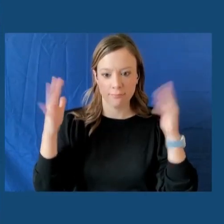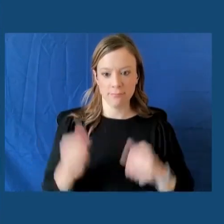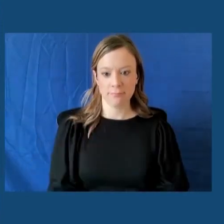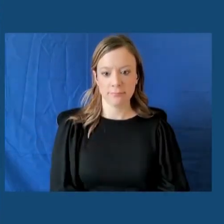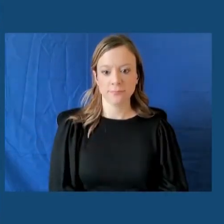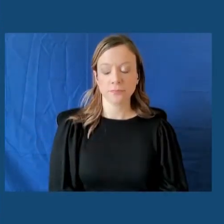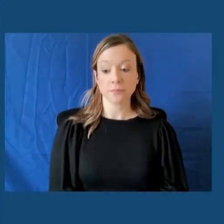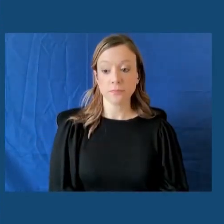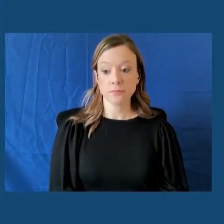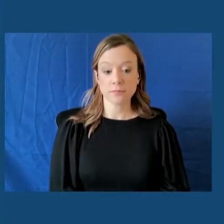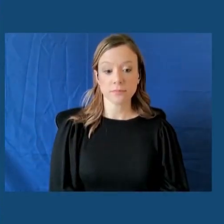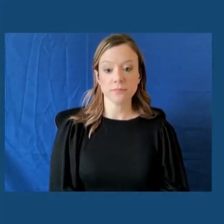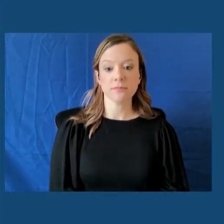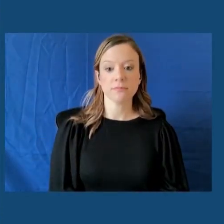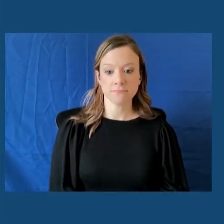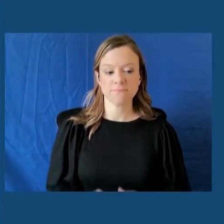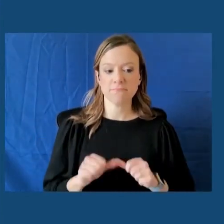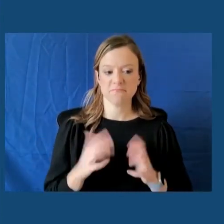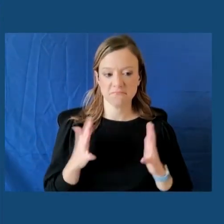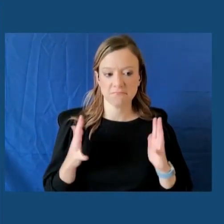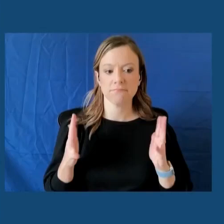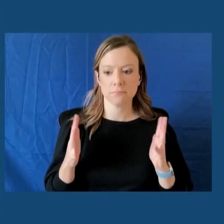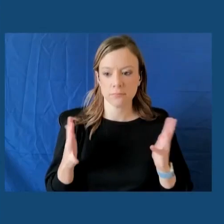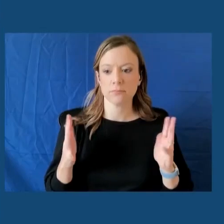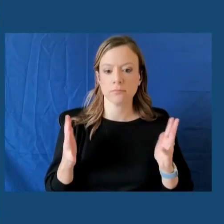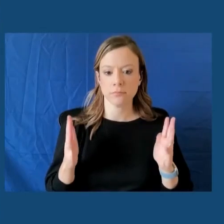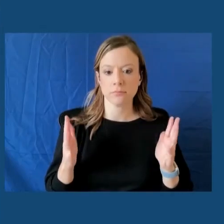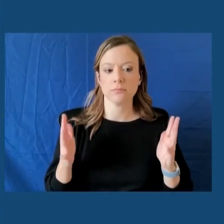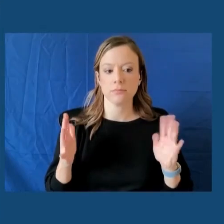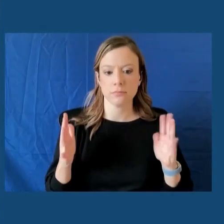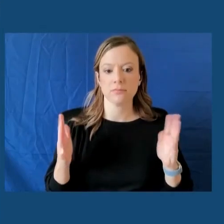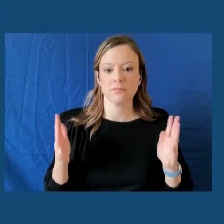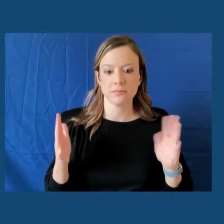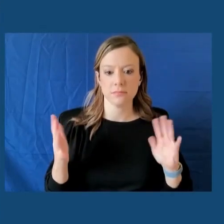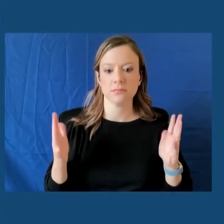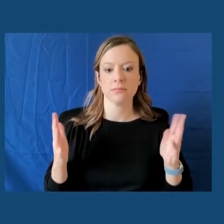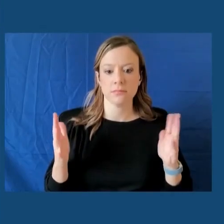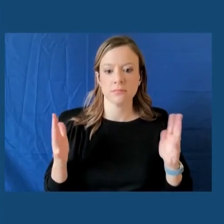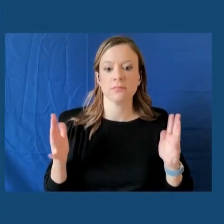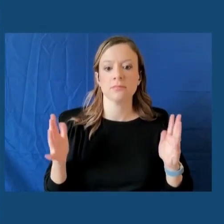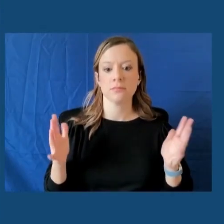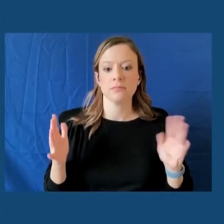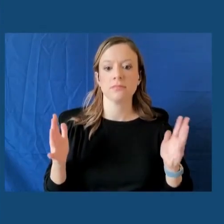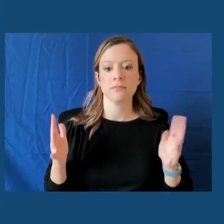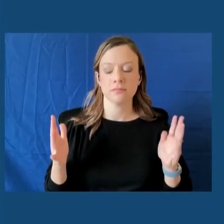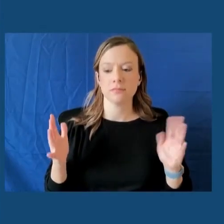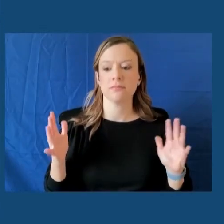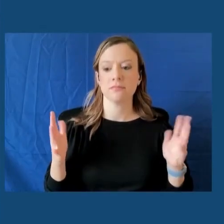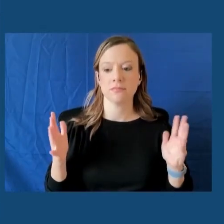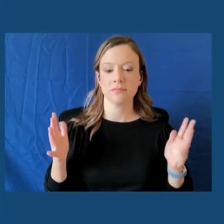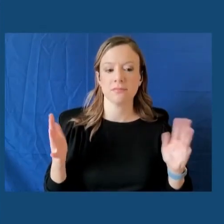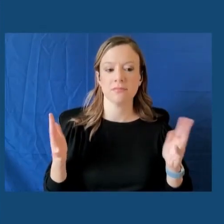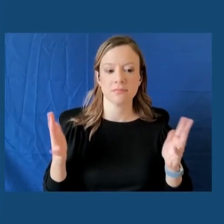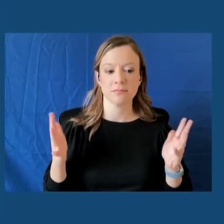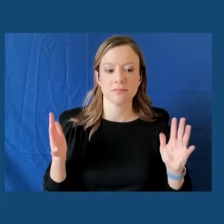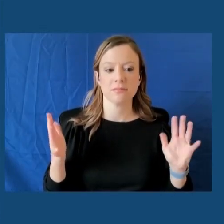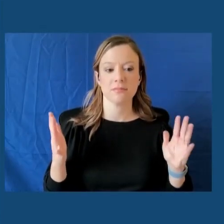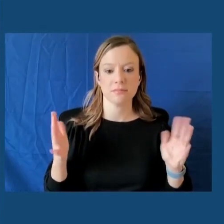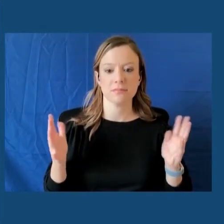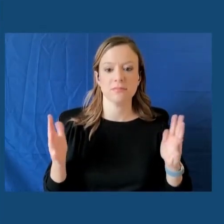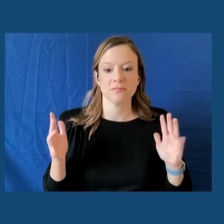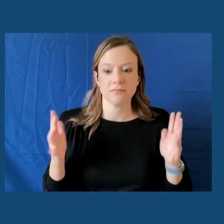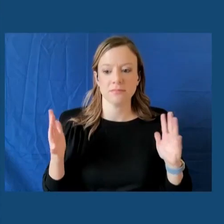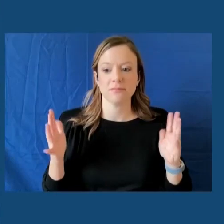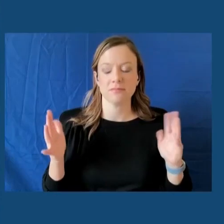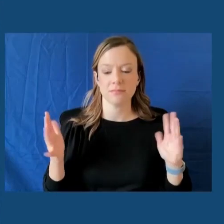Wayne. And now she's visiting and saying hello to some of the dignitaries. We see former Governor David Patterson she just shook hands with. She's